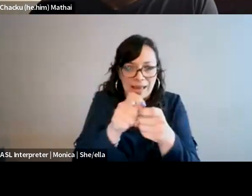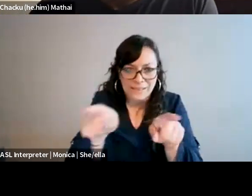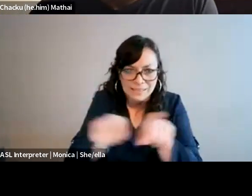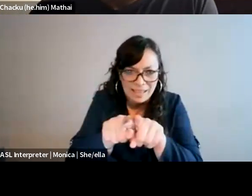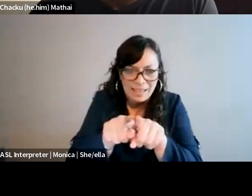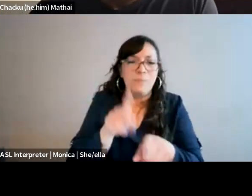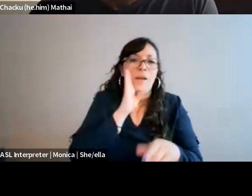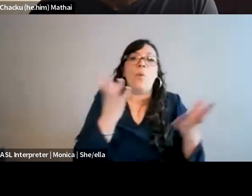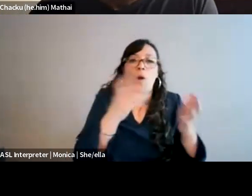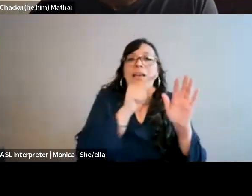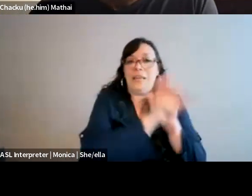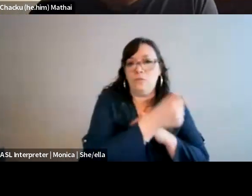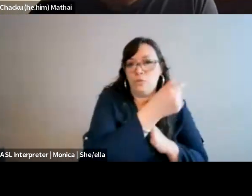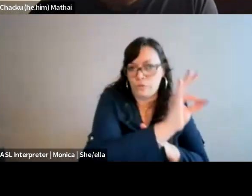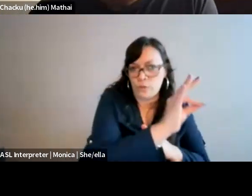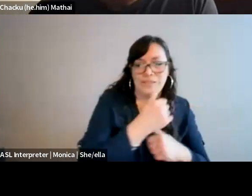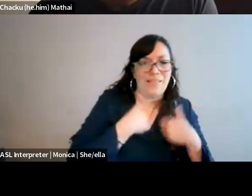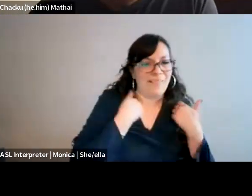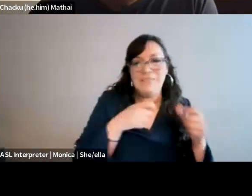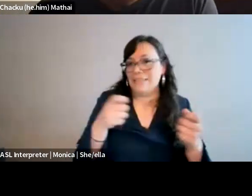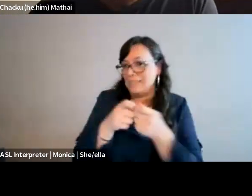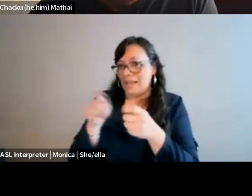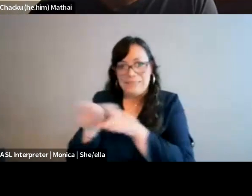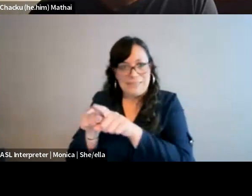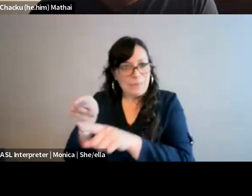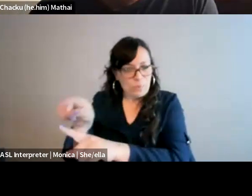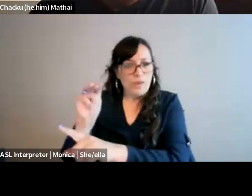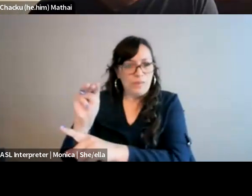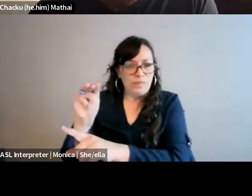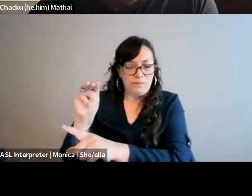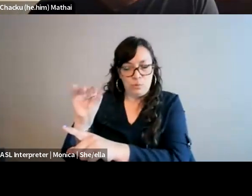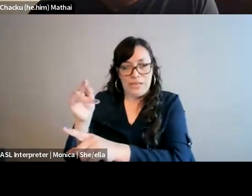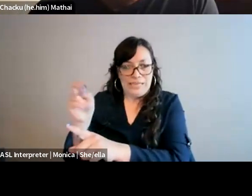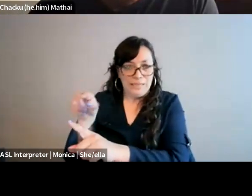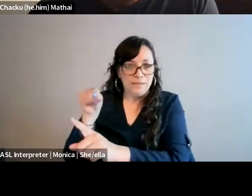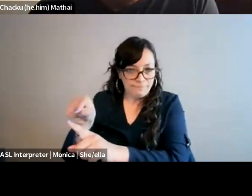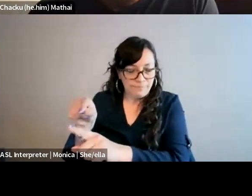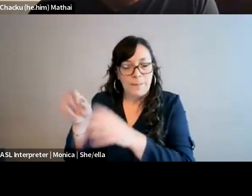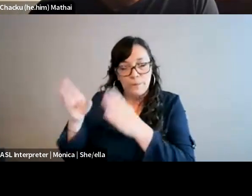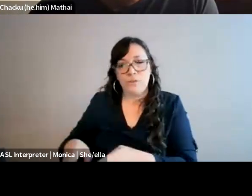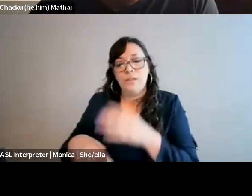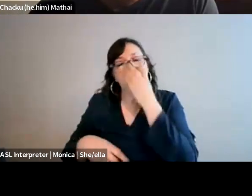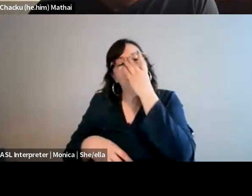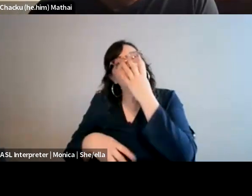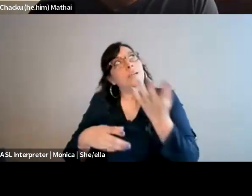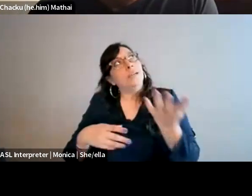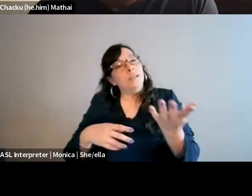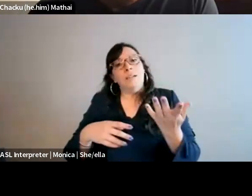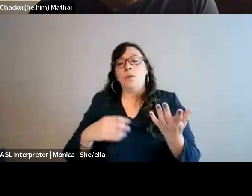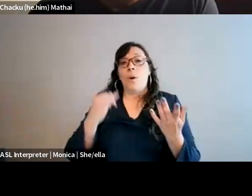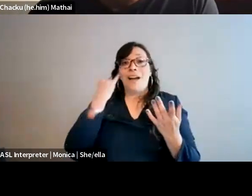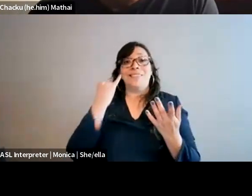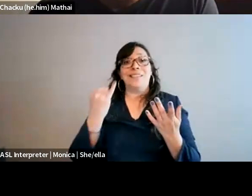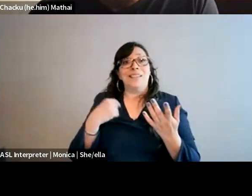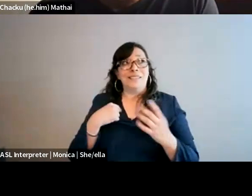that ended his life, George Floyd's life, with Mr. Muyuhin's. So the idea is how it falls into, and